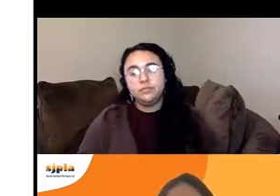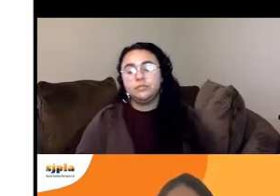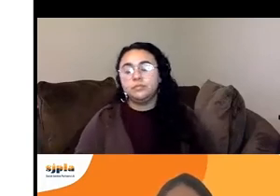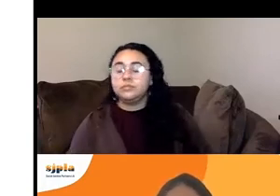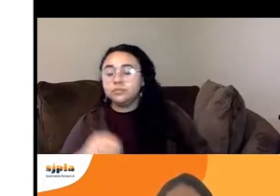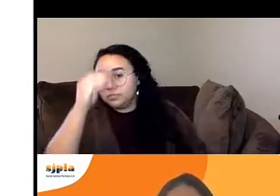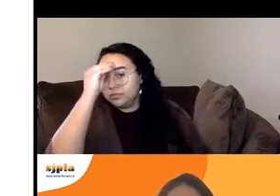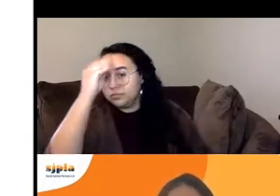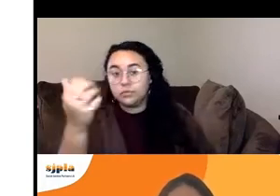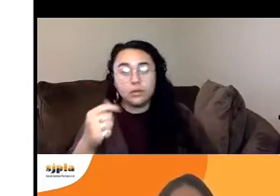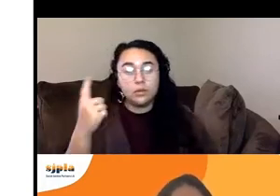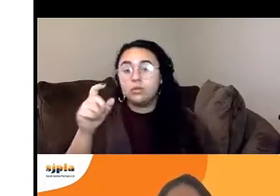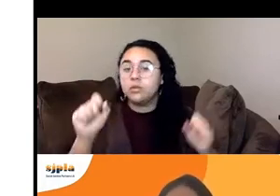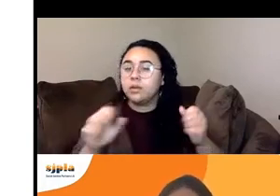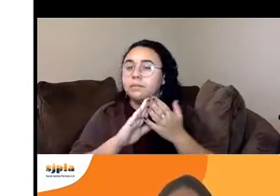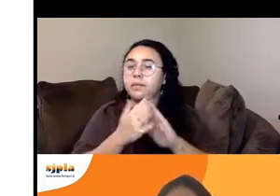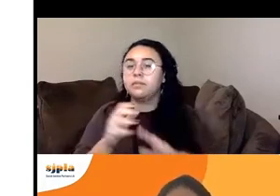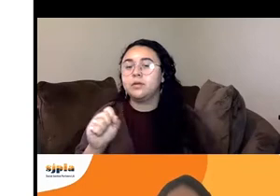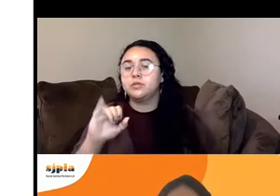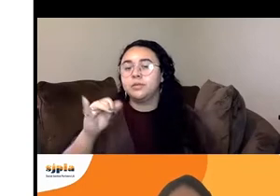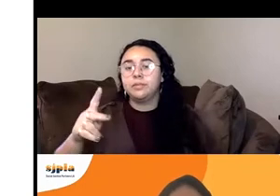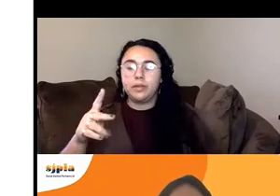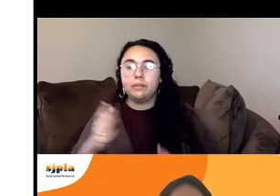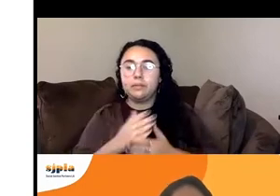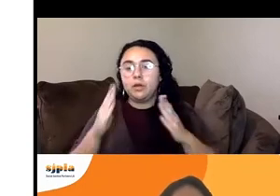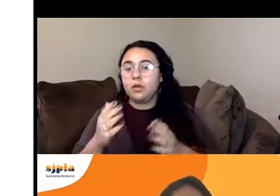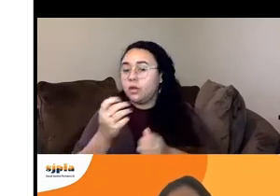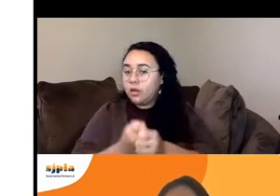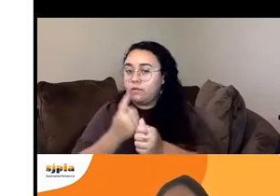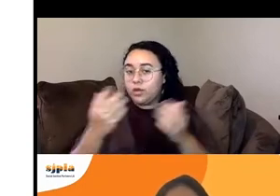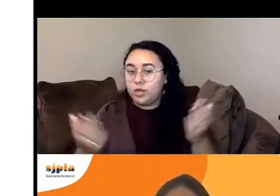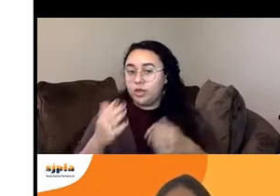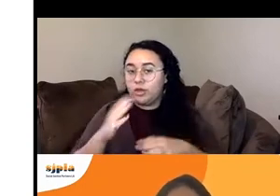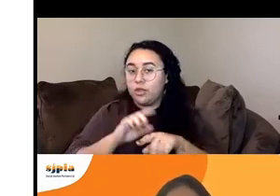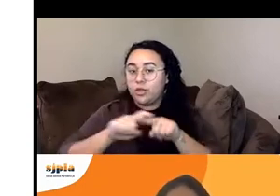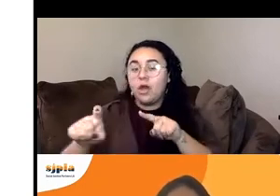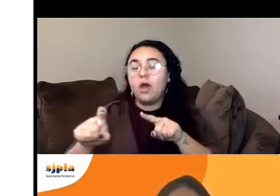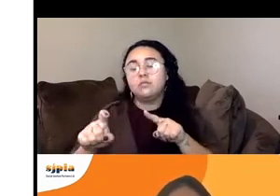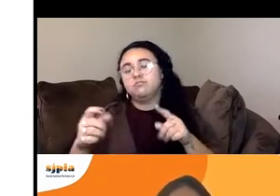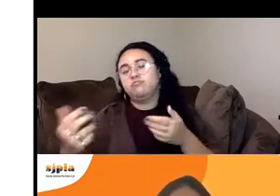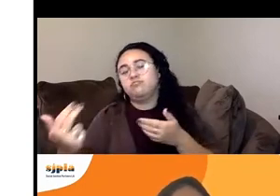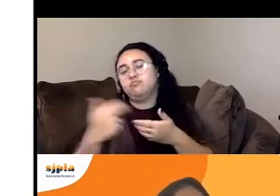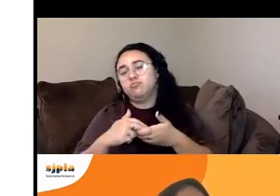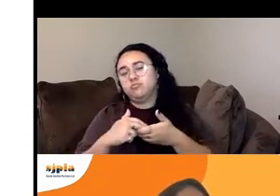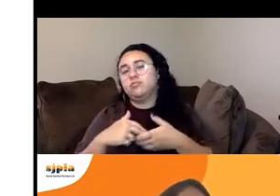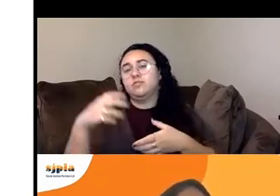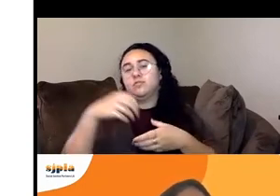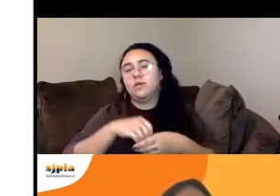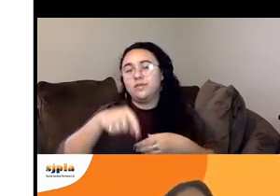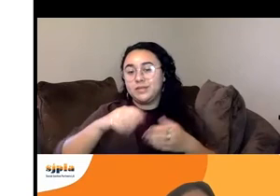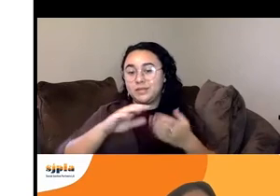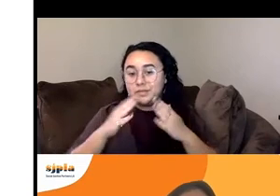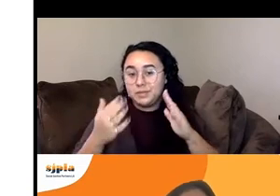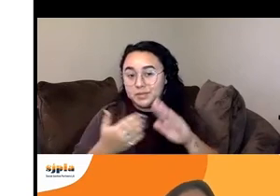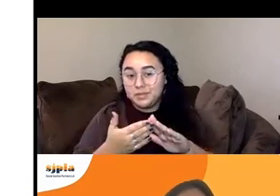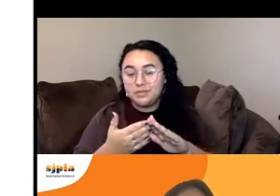an SJP partner. So every single one of you on this call, we would love for you to be a part of this community. We just